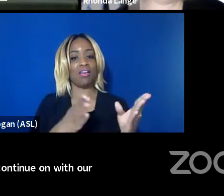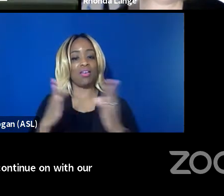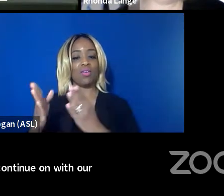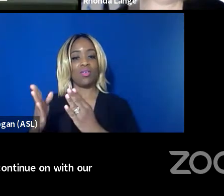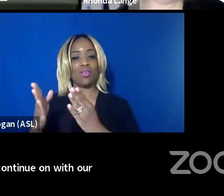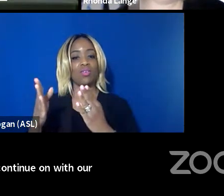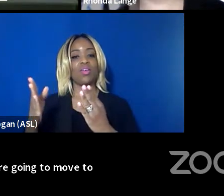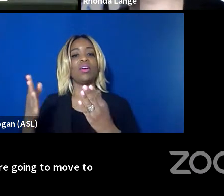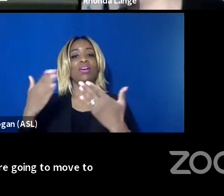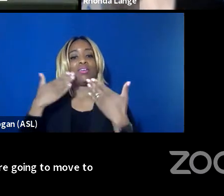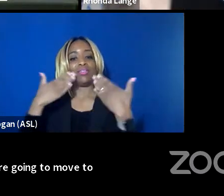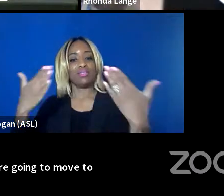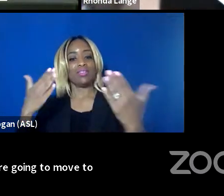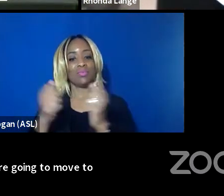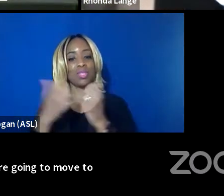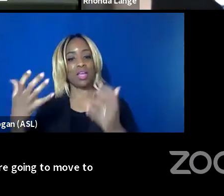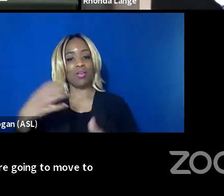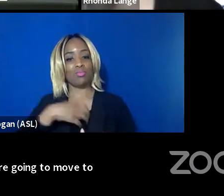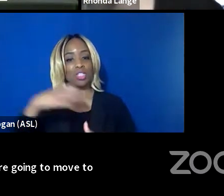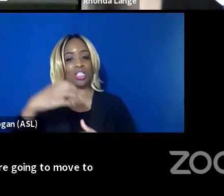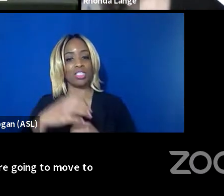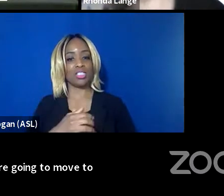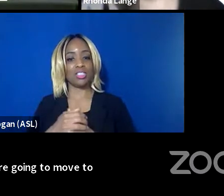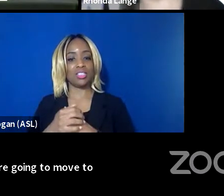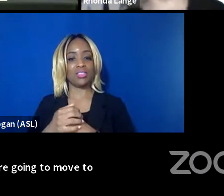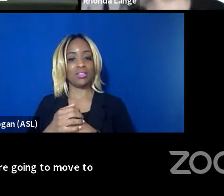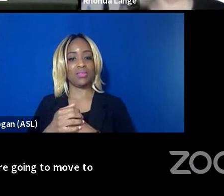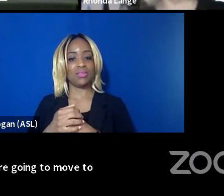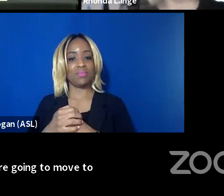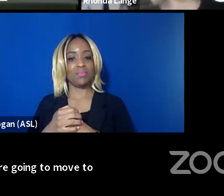acknowledgments. And without objection,